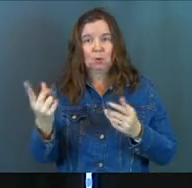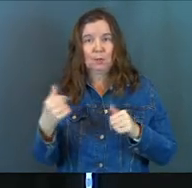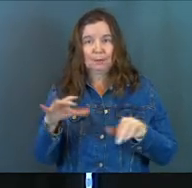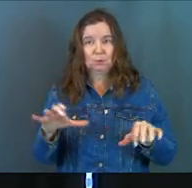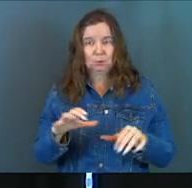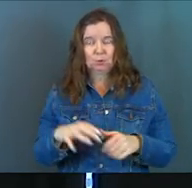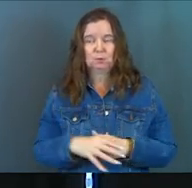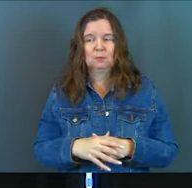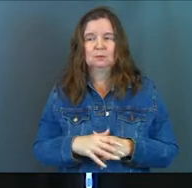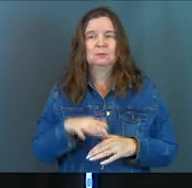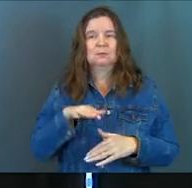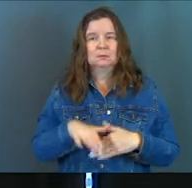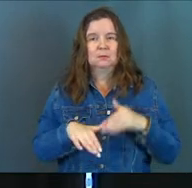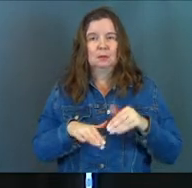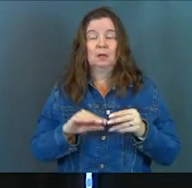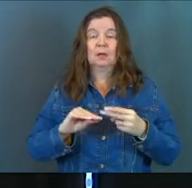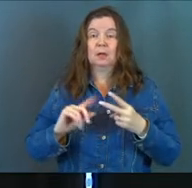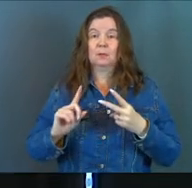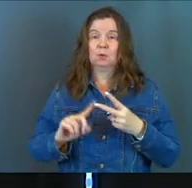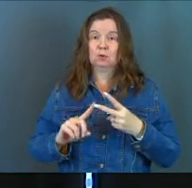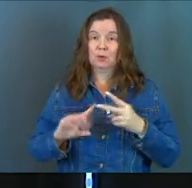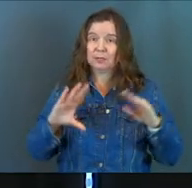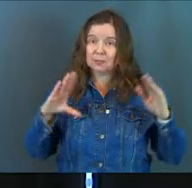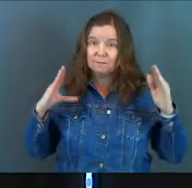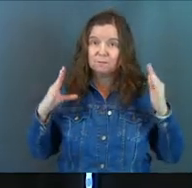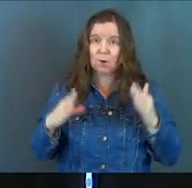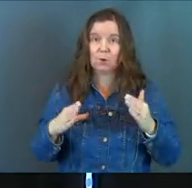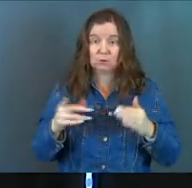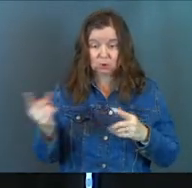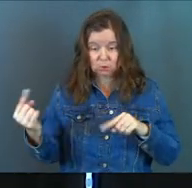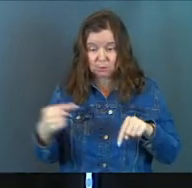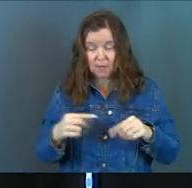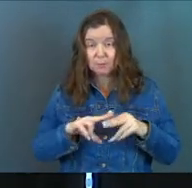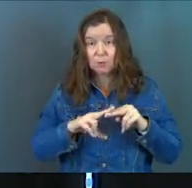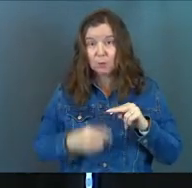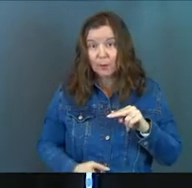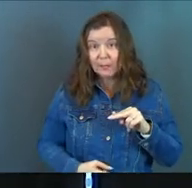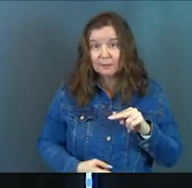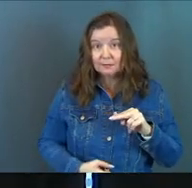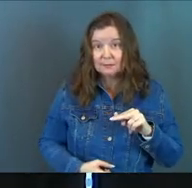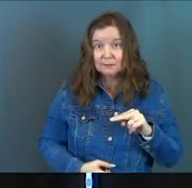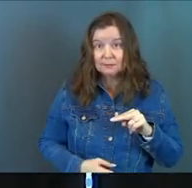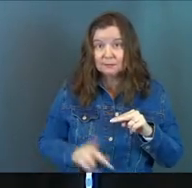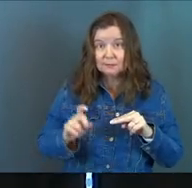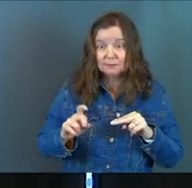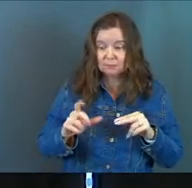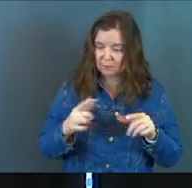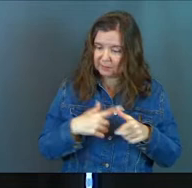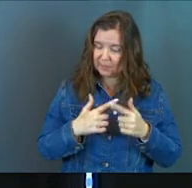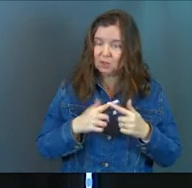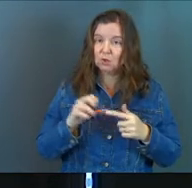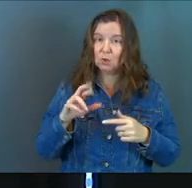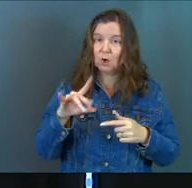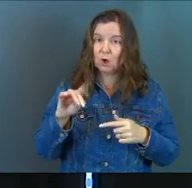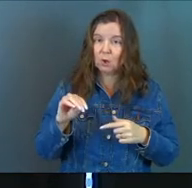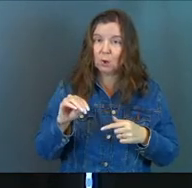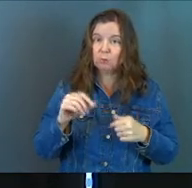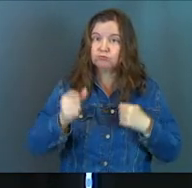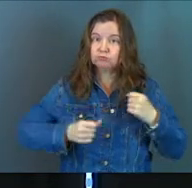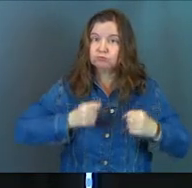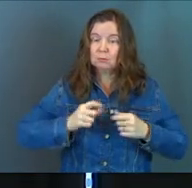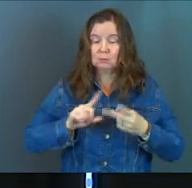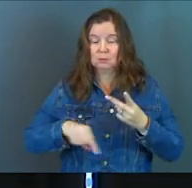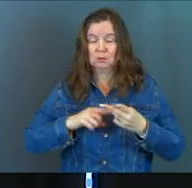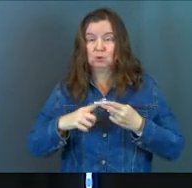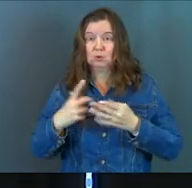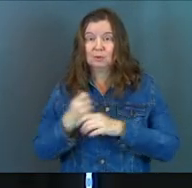do. Step it. Number two is focus. Did you come to lose weight? Well, then do some cardio. Did you come to